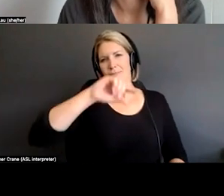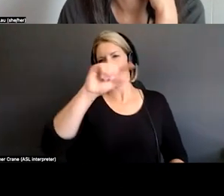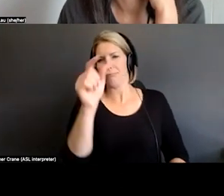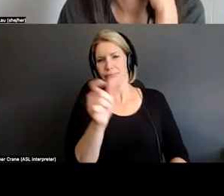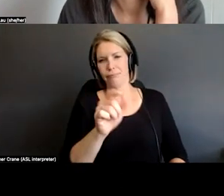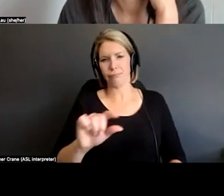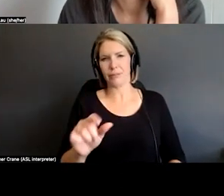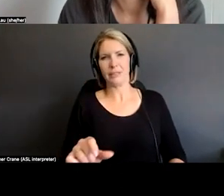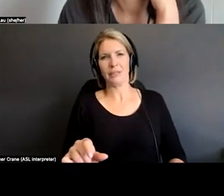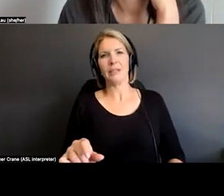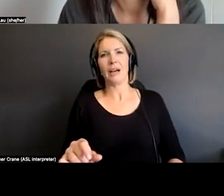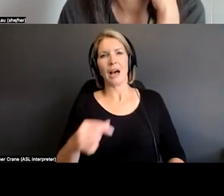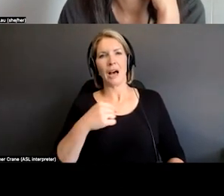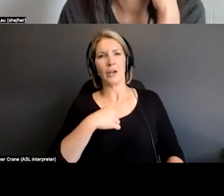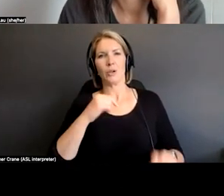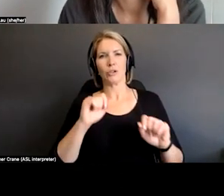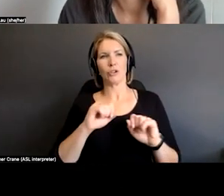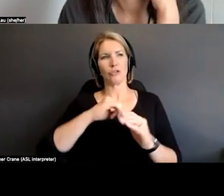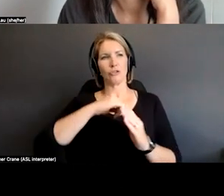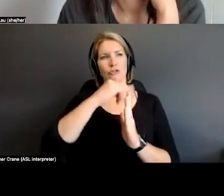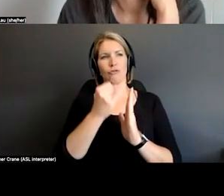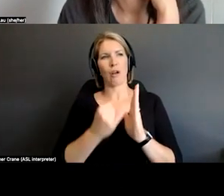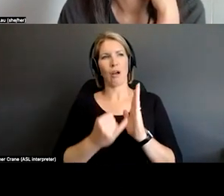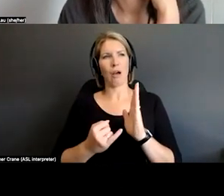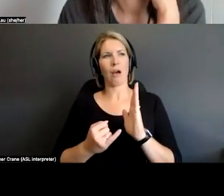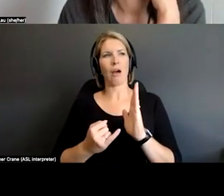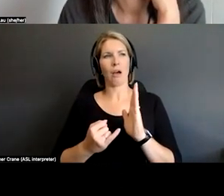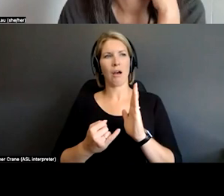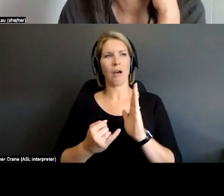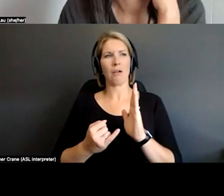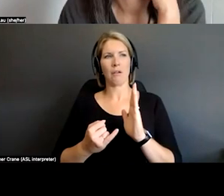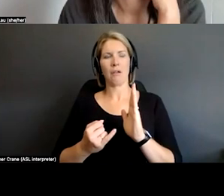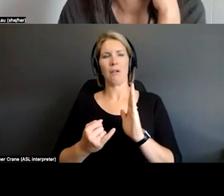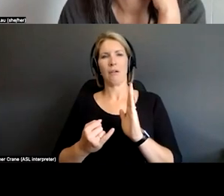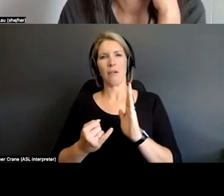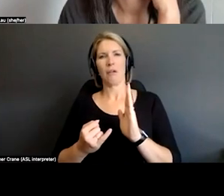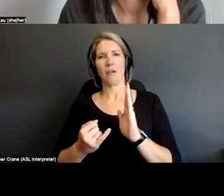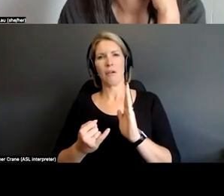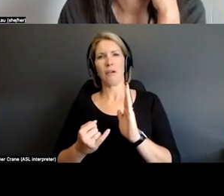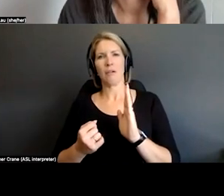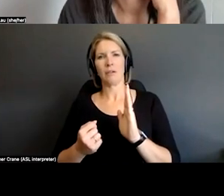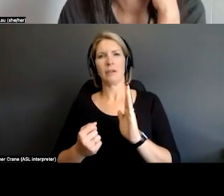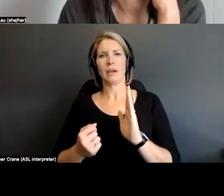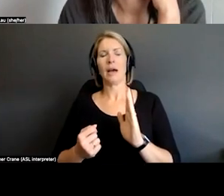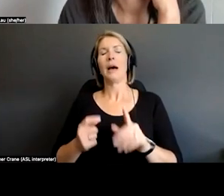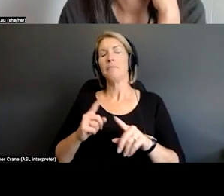stroke in the background that I could draw the type on top of it. I think it could have worked maybe with